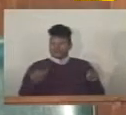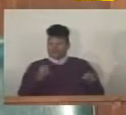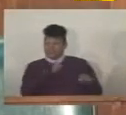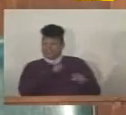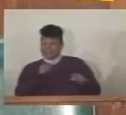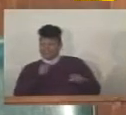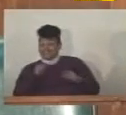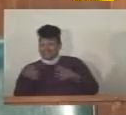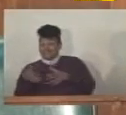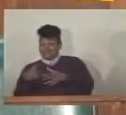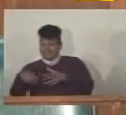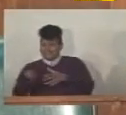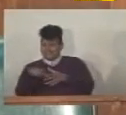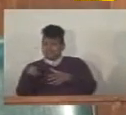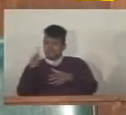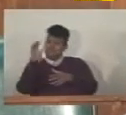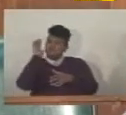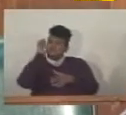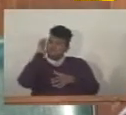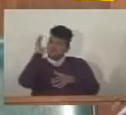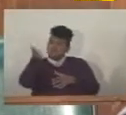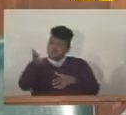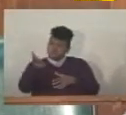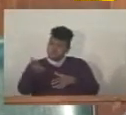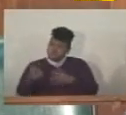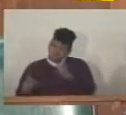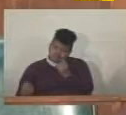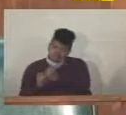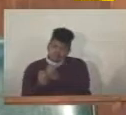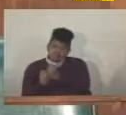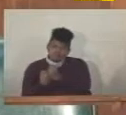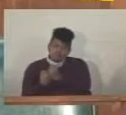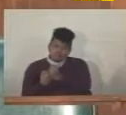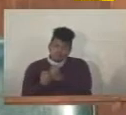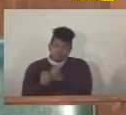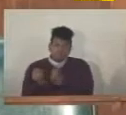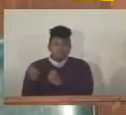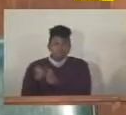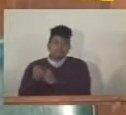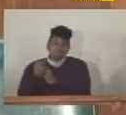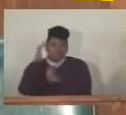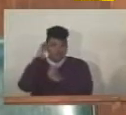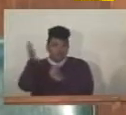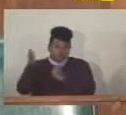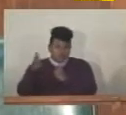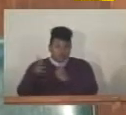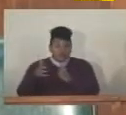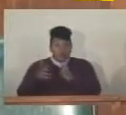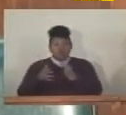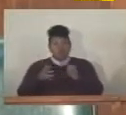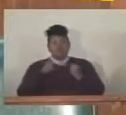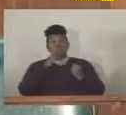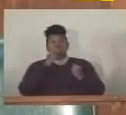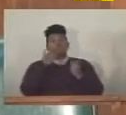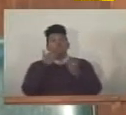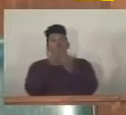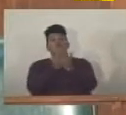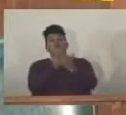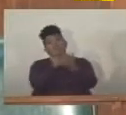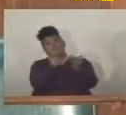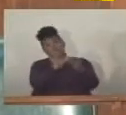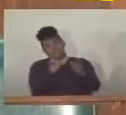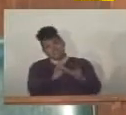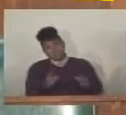upstairs that there's going to be bipartisan support is a good